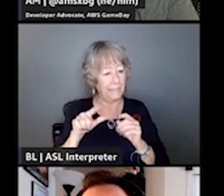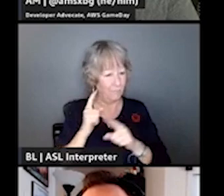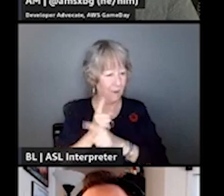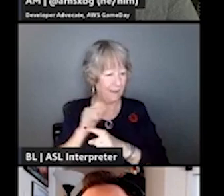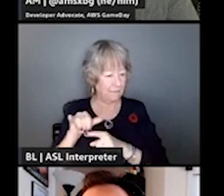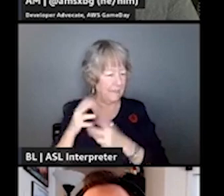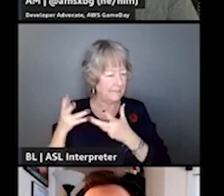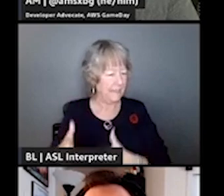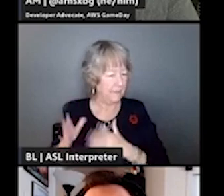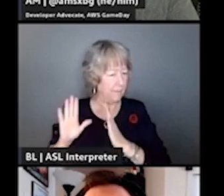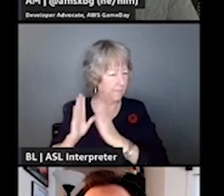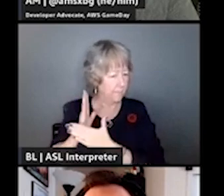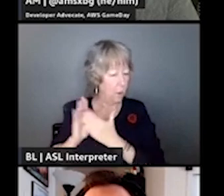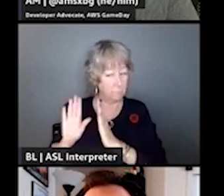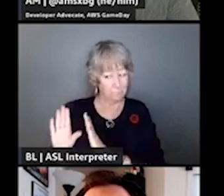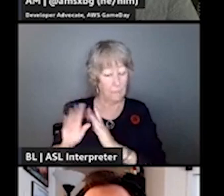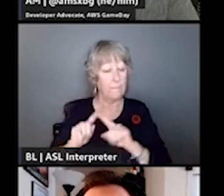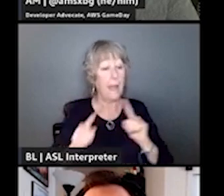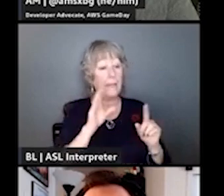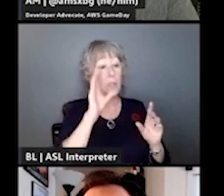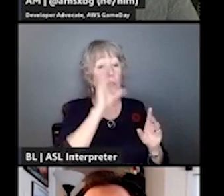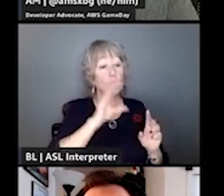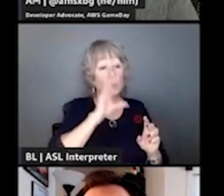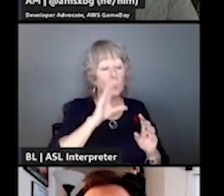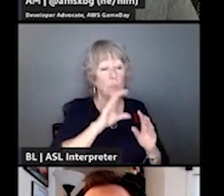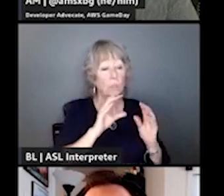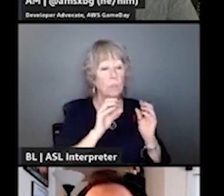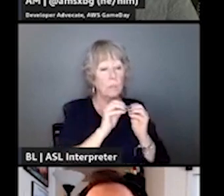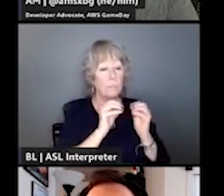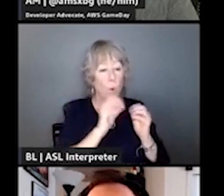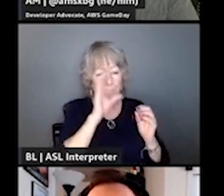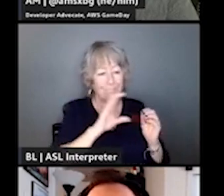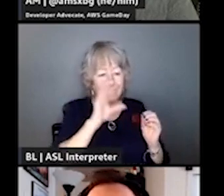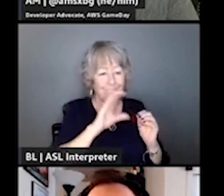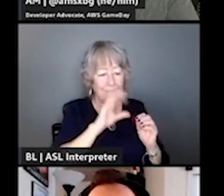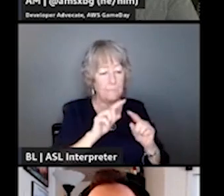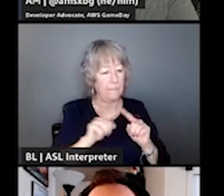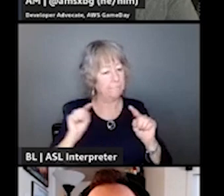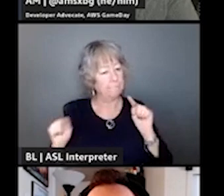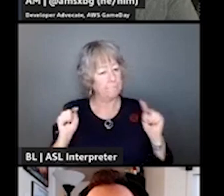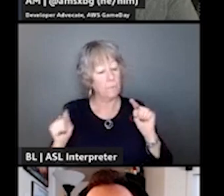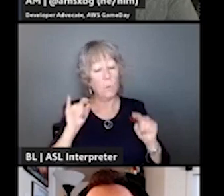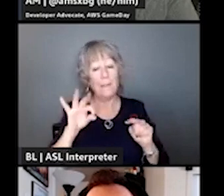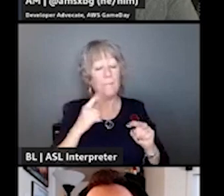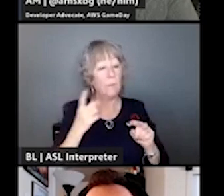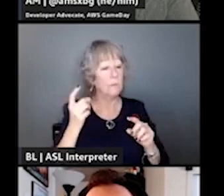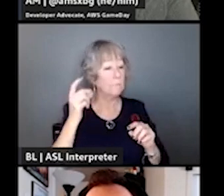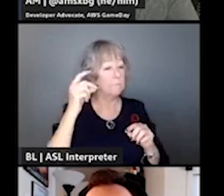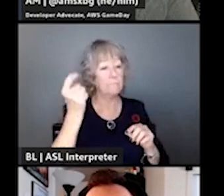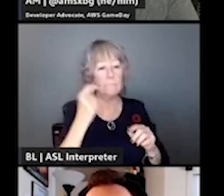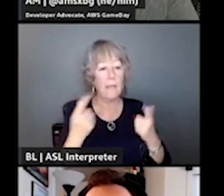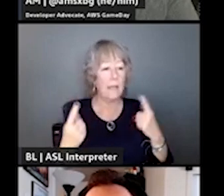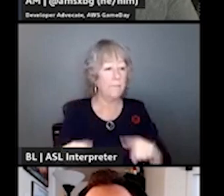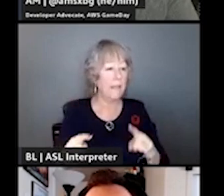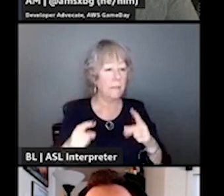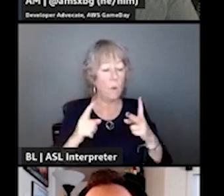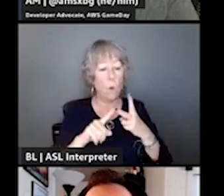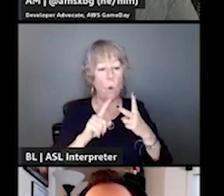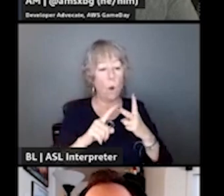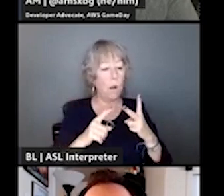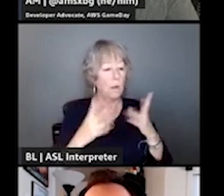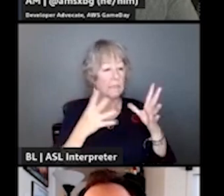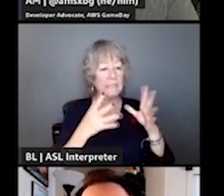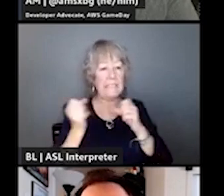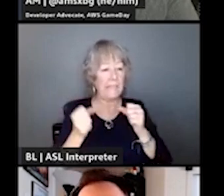Whereas search is more search or query heavy. So if there is a sudden event or sudden burst in ingestion,